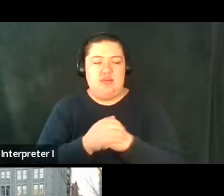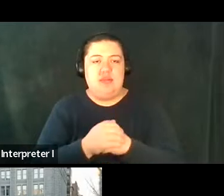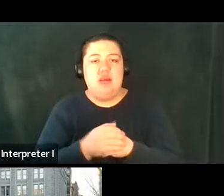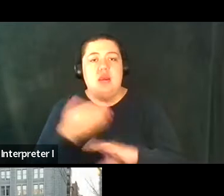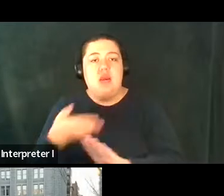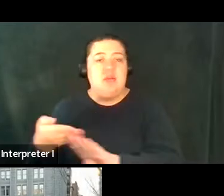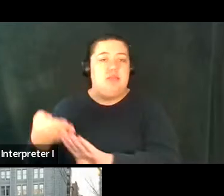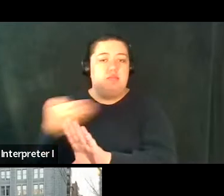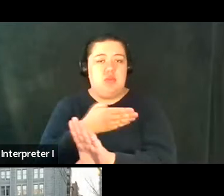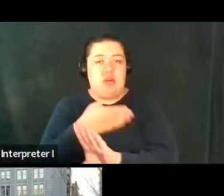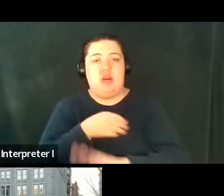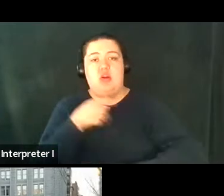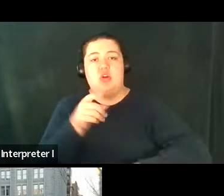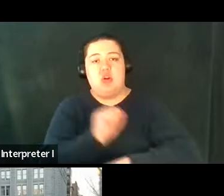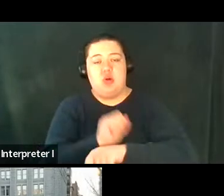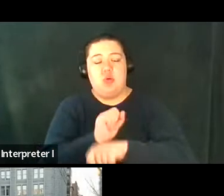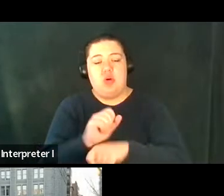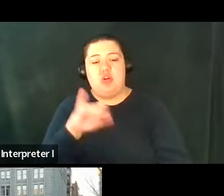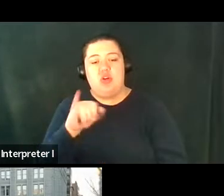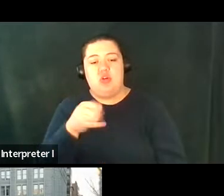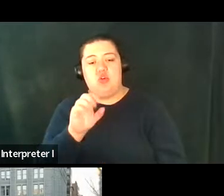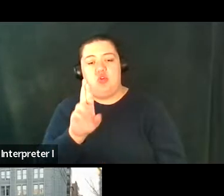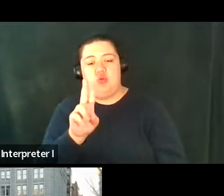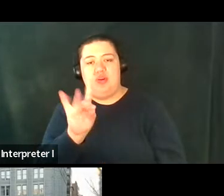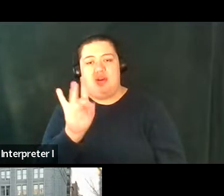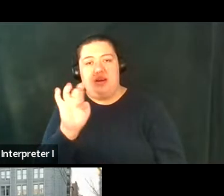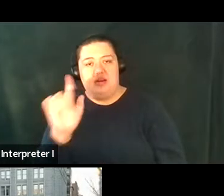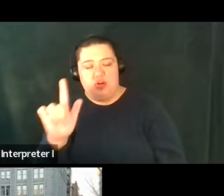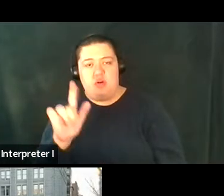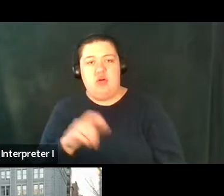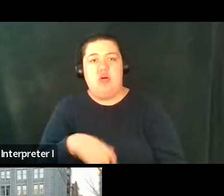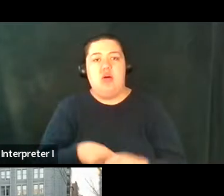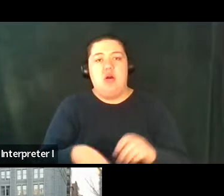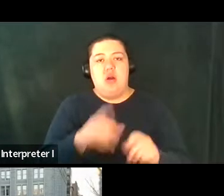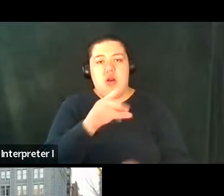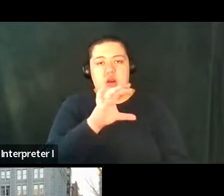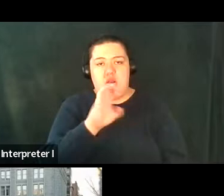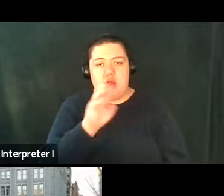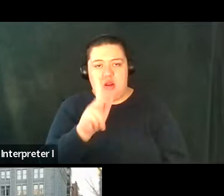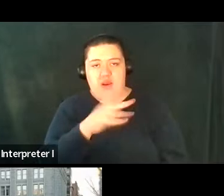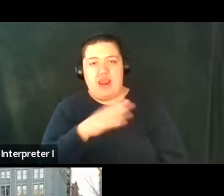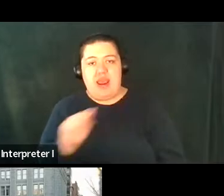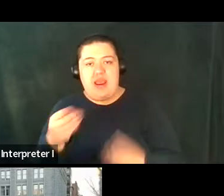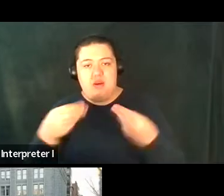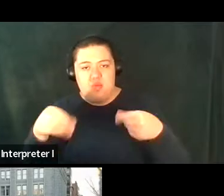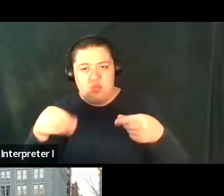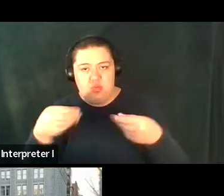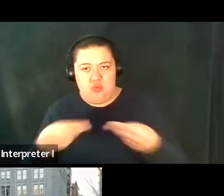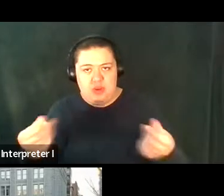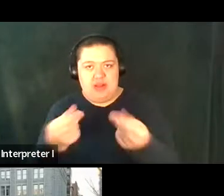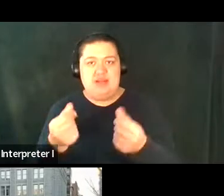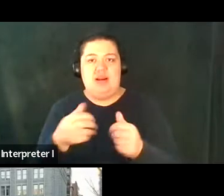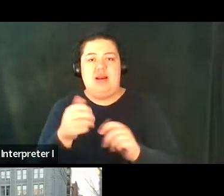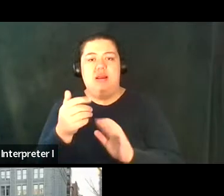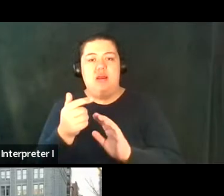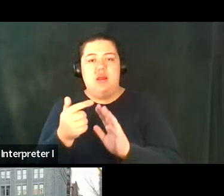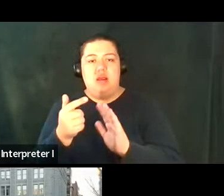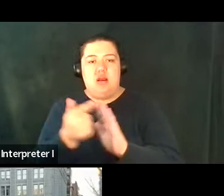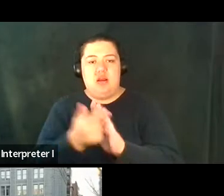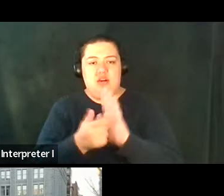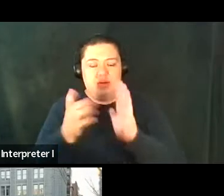DHCD, she worked as a judicial law clerk and as a commercial real estate attorney. Beginning in 2006, Ms. Pear